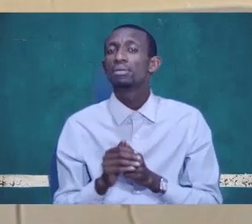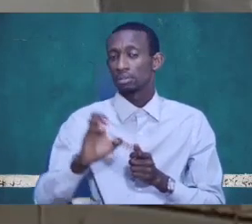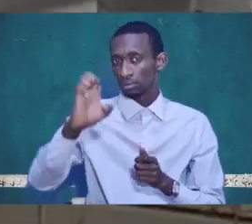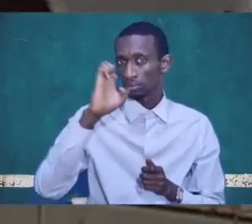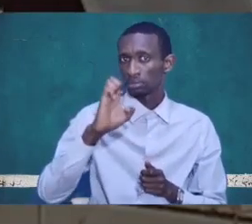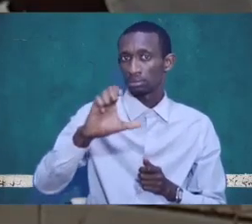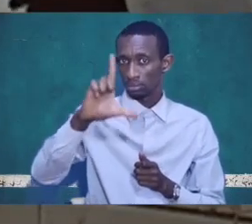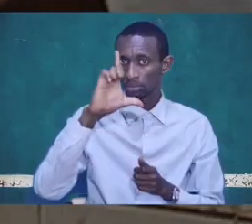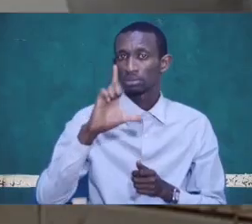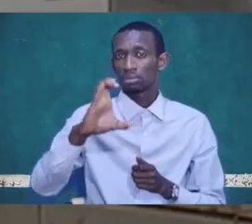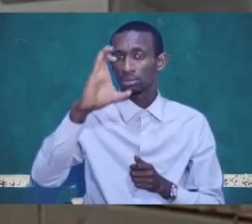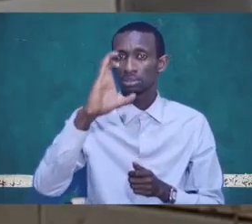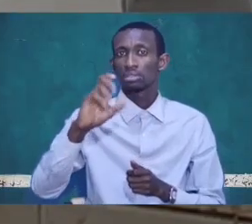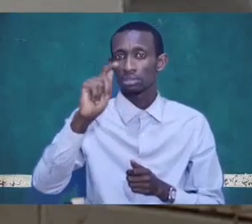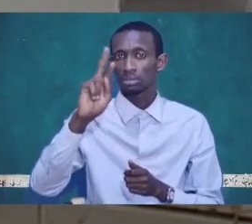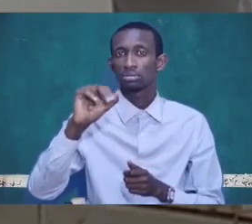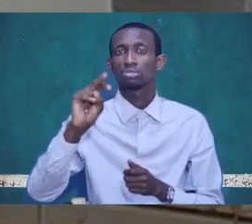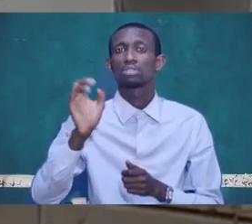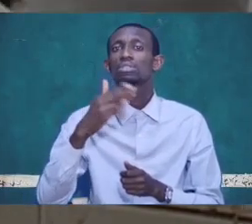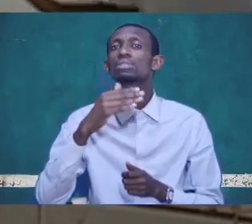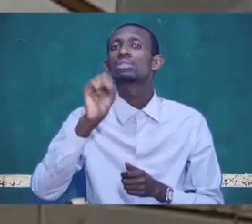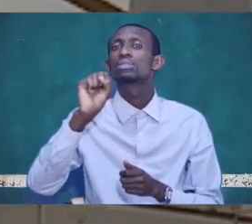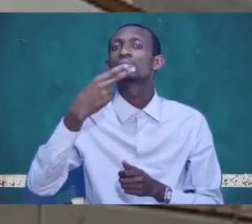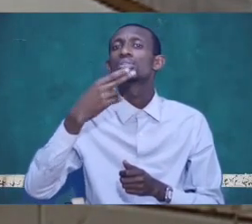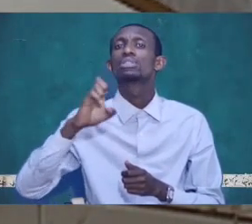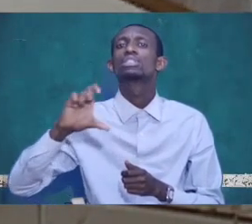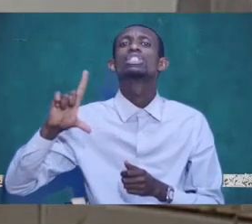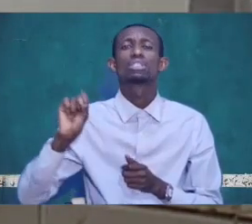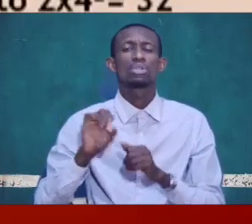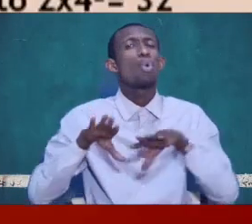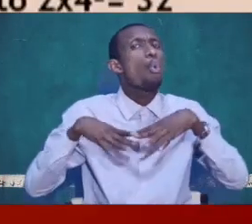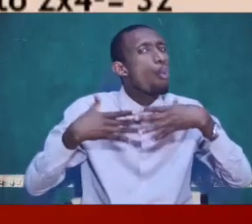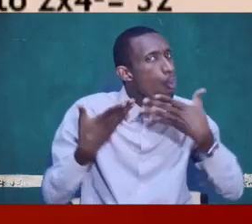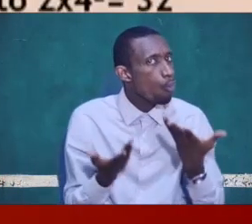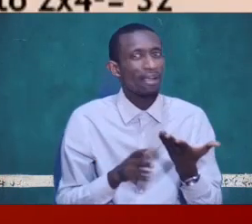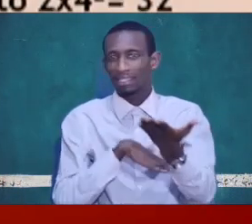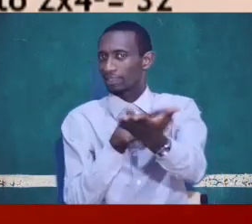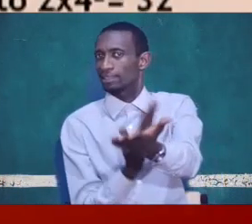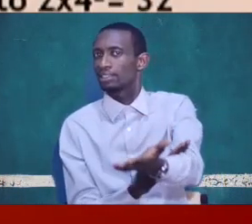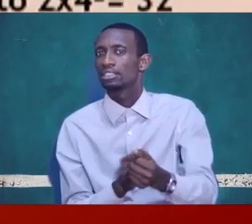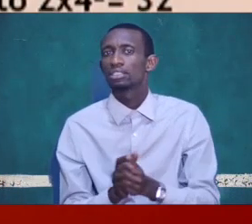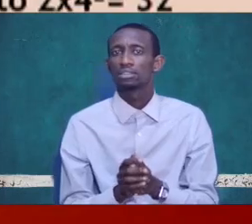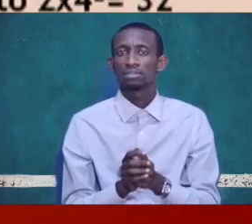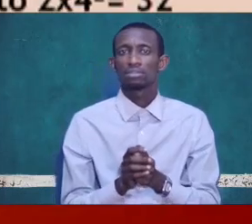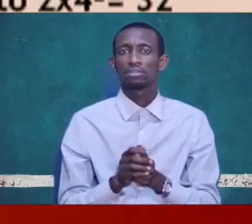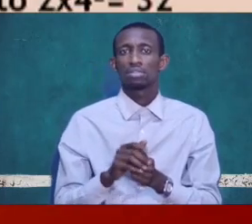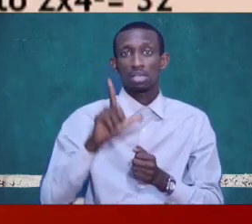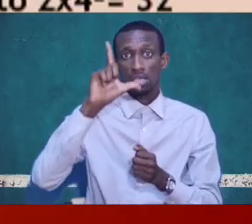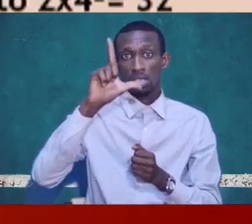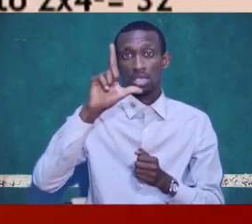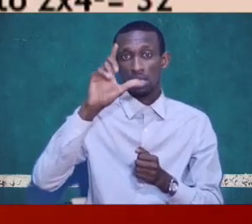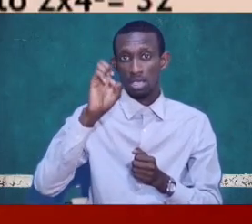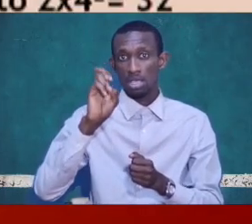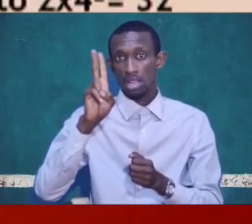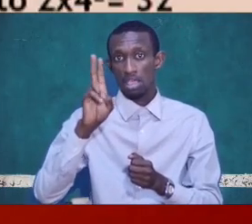electronic shells or energy levels. Why are they called energy levels? You will get